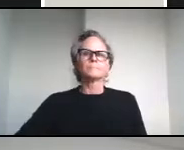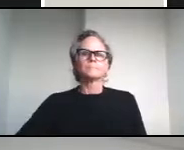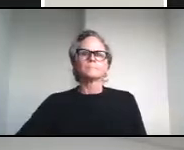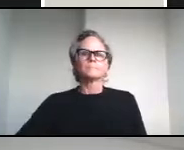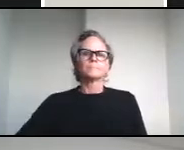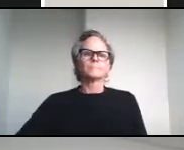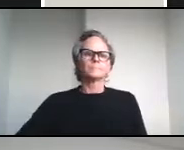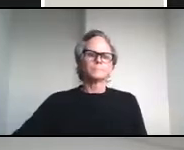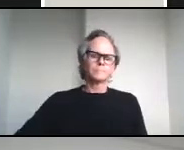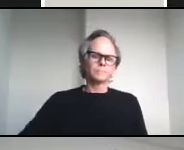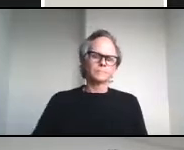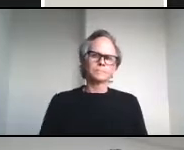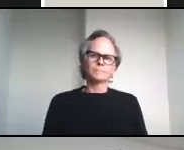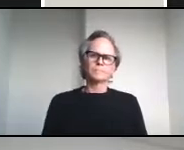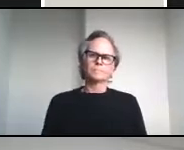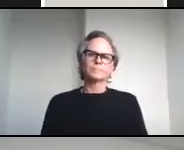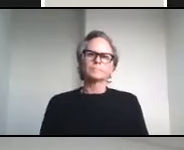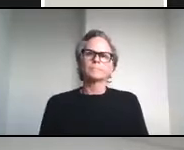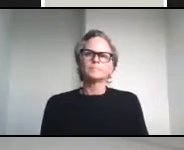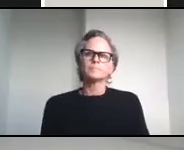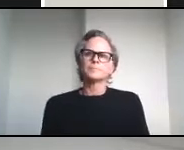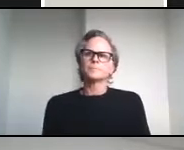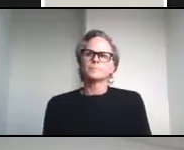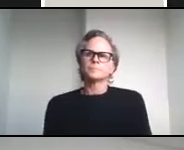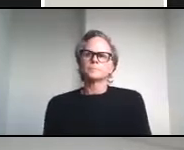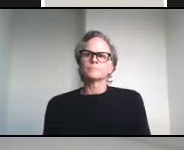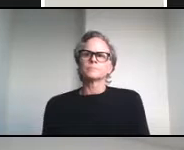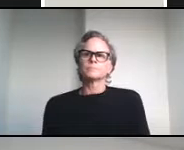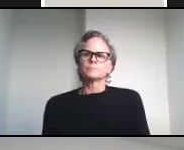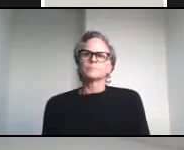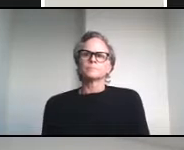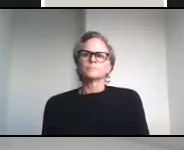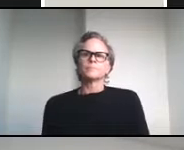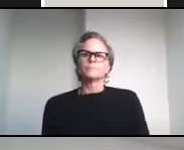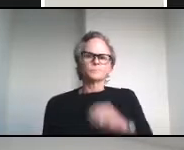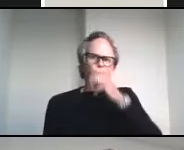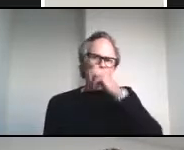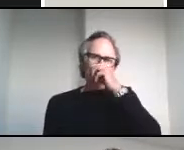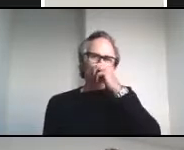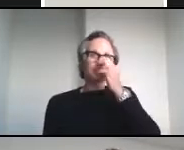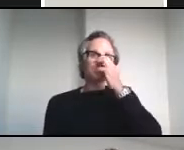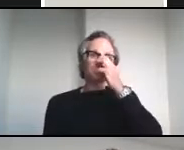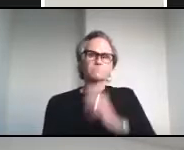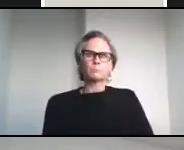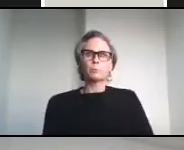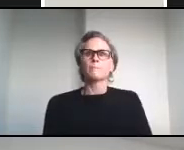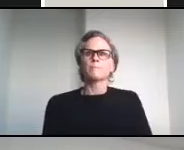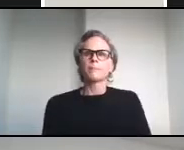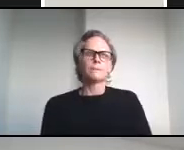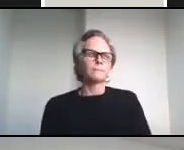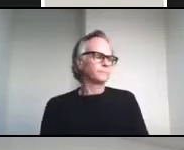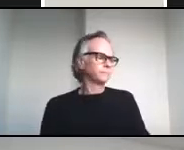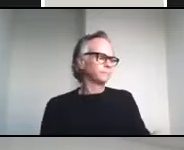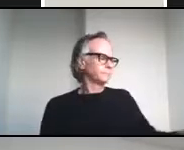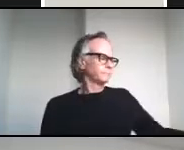difficulties, but we are excited to have you here to join us to provide your input on plans to